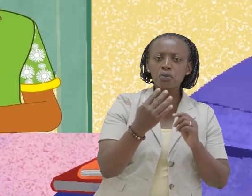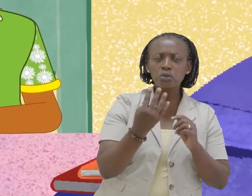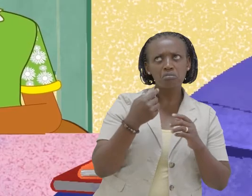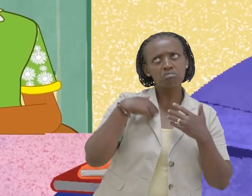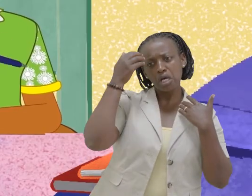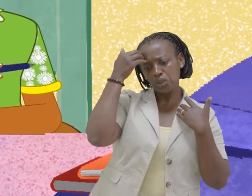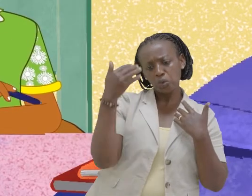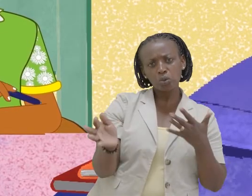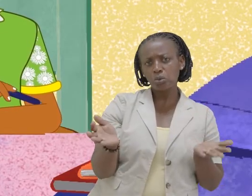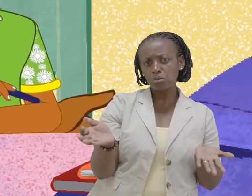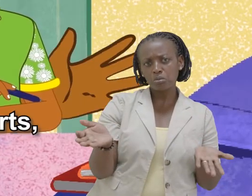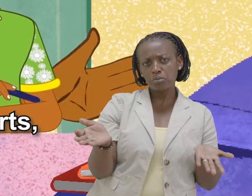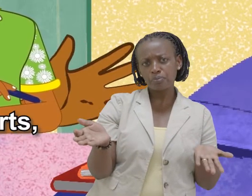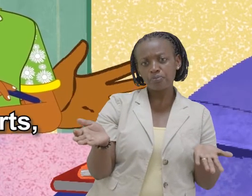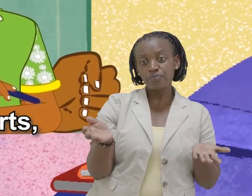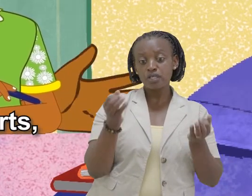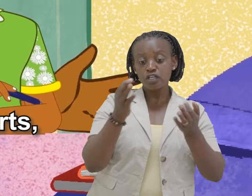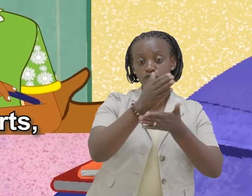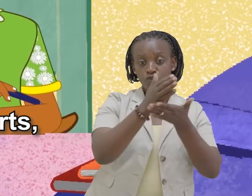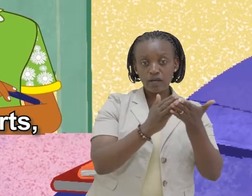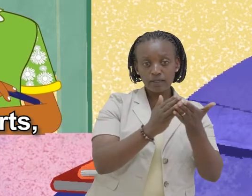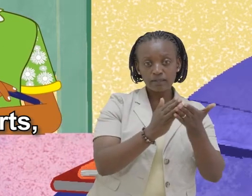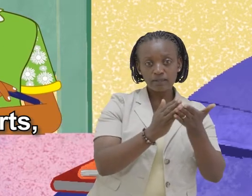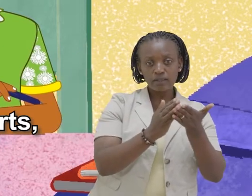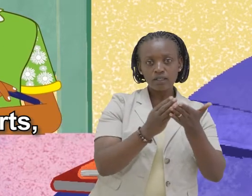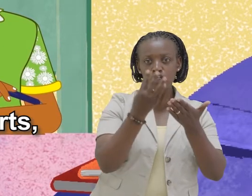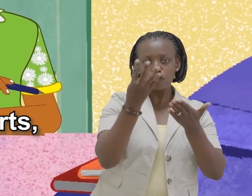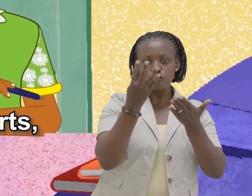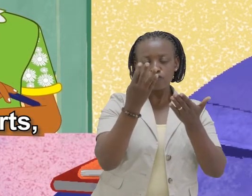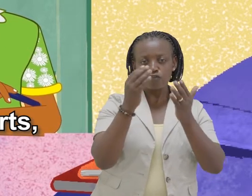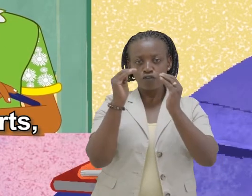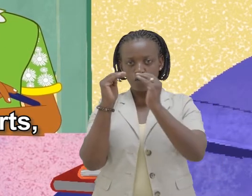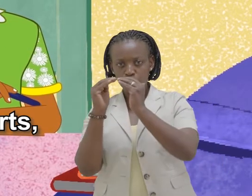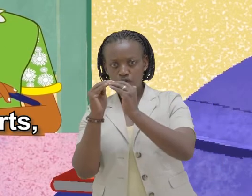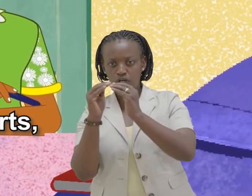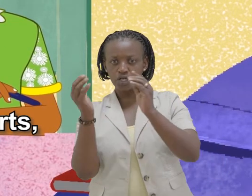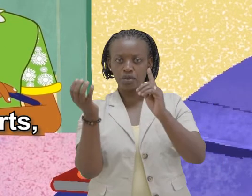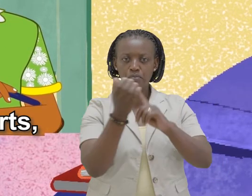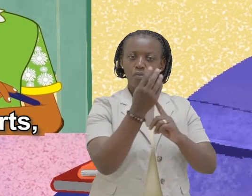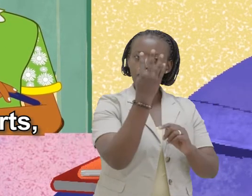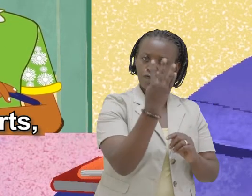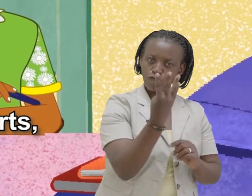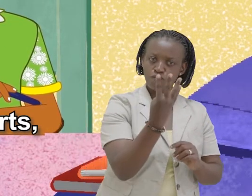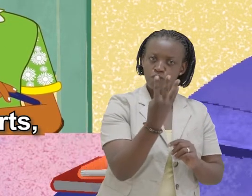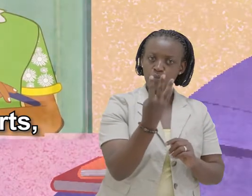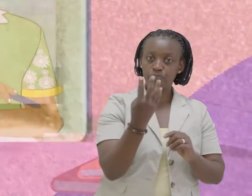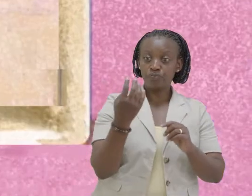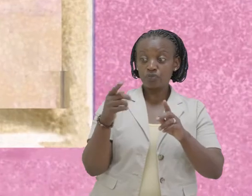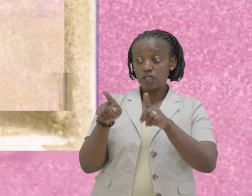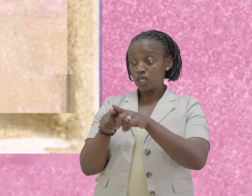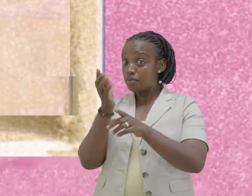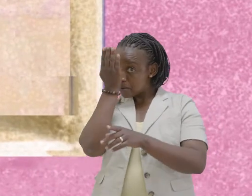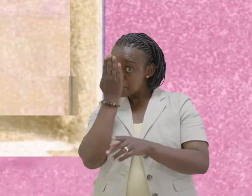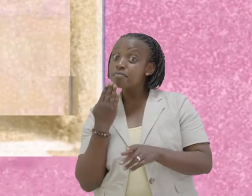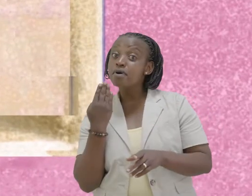I don't know. Look, if you cut an object into 4 equal parts, you get 4 parts.